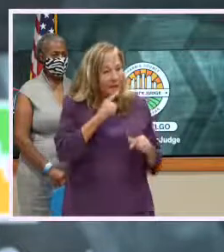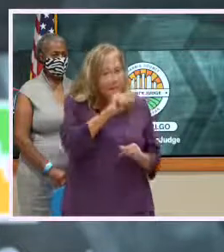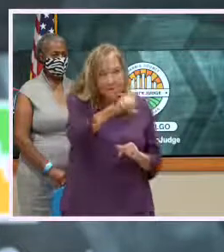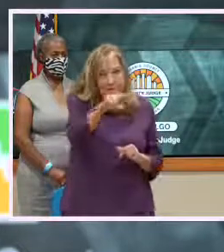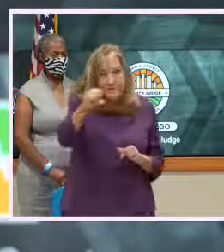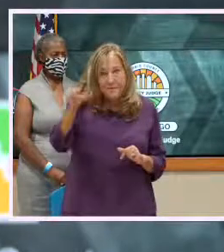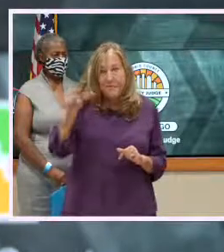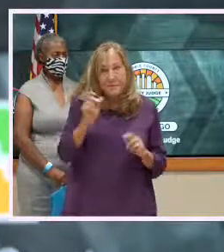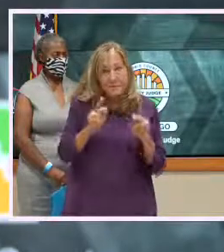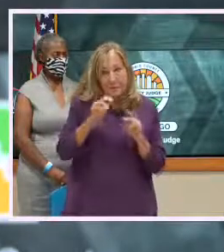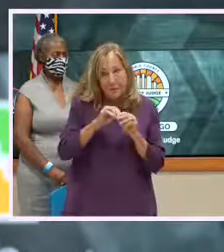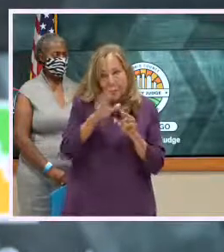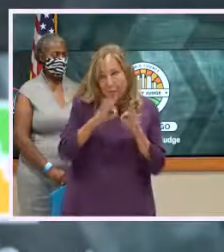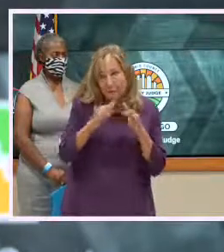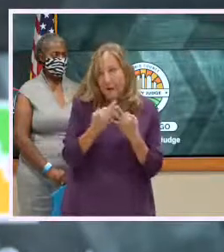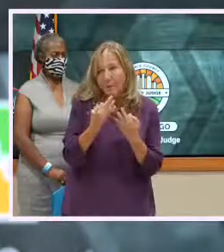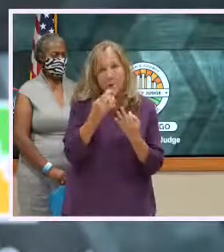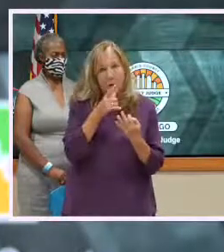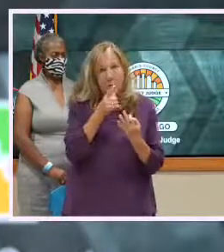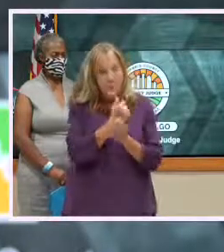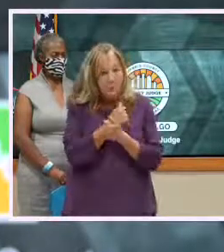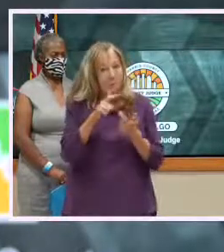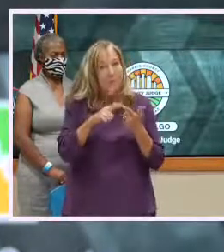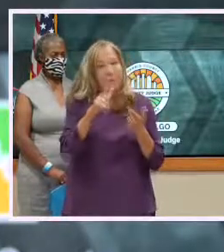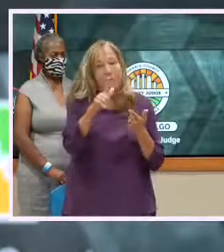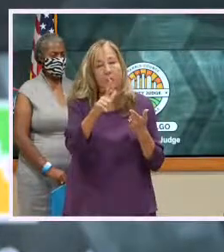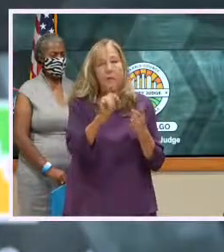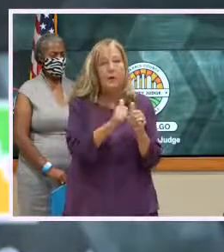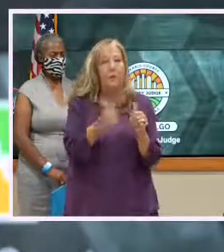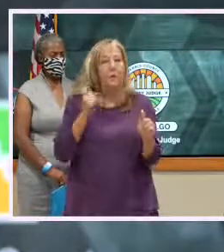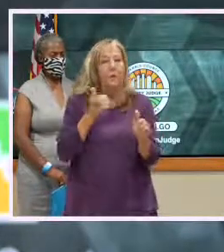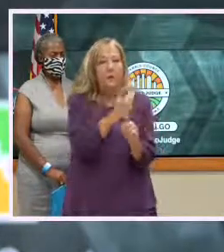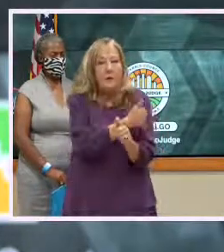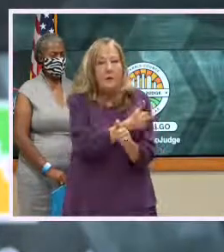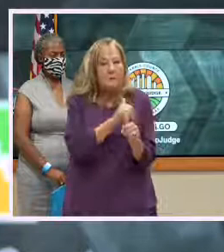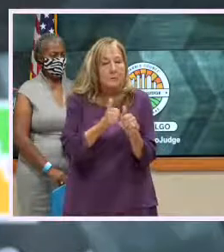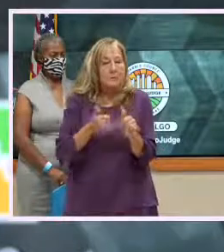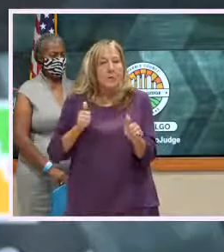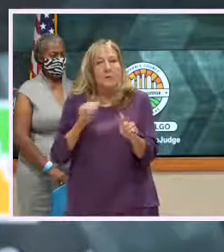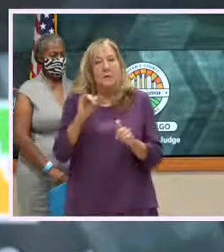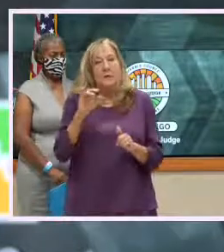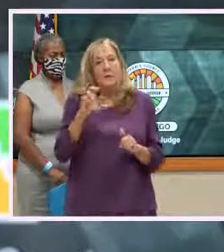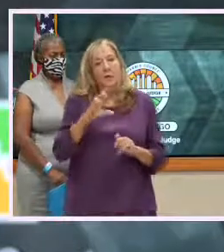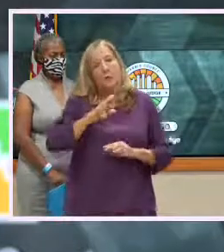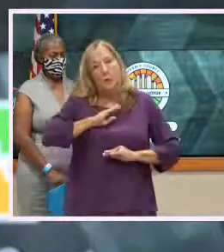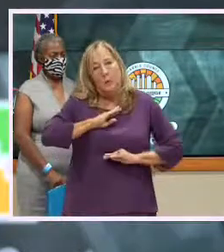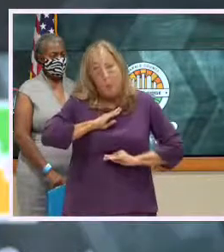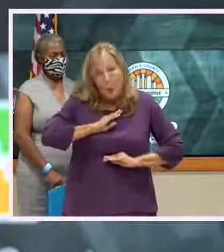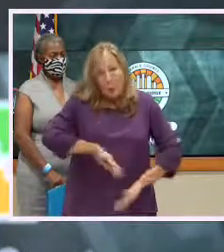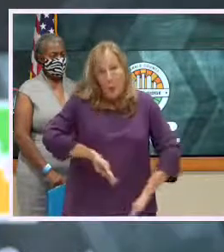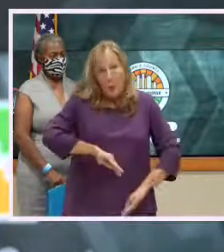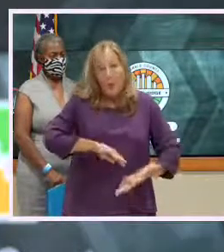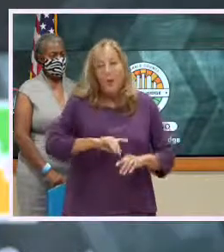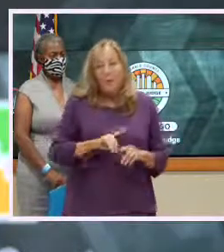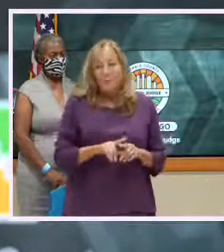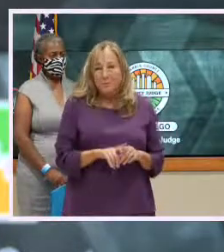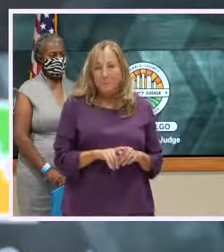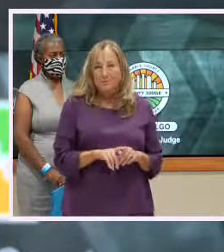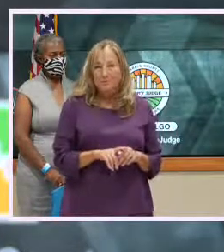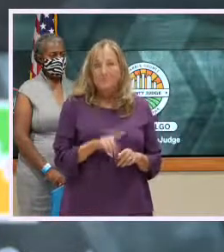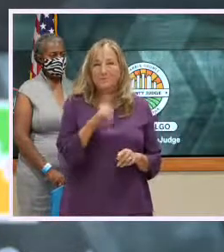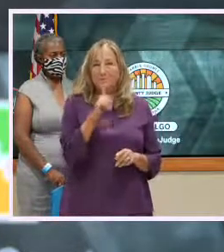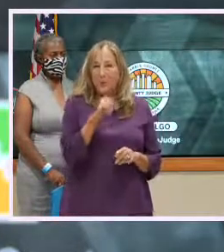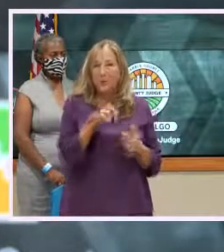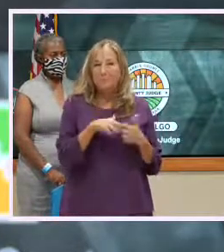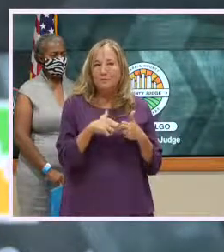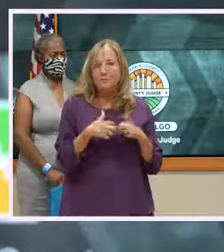ones. They'll keep you out of the hospital, keep you out of the ICU. The other big concern I have is young people,